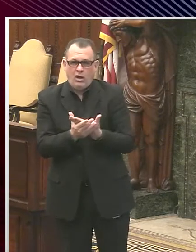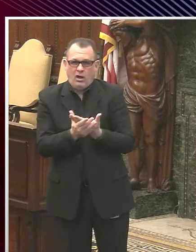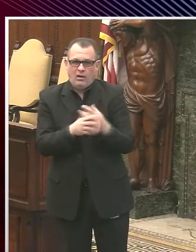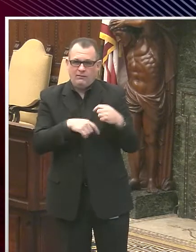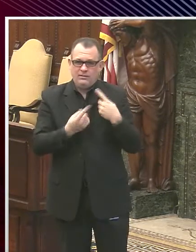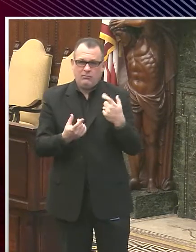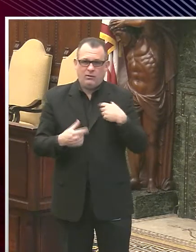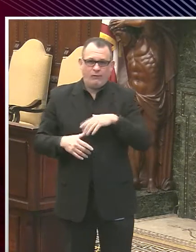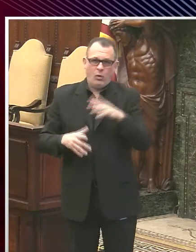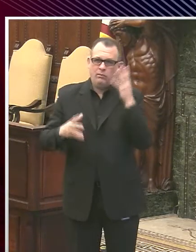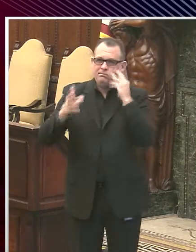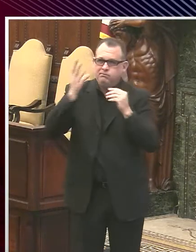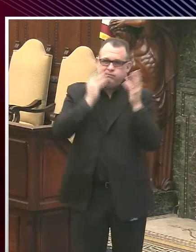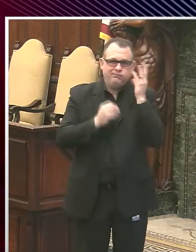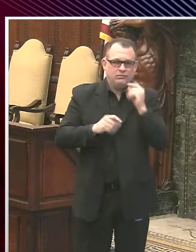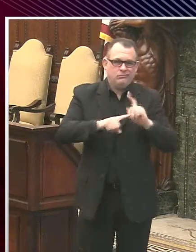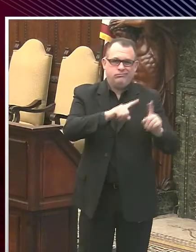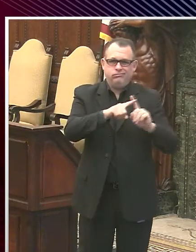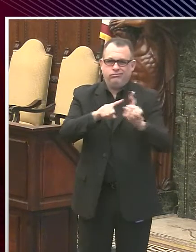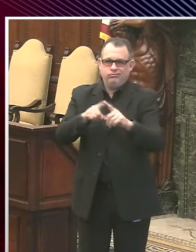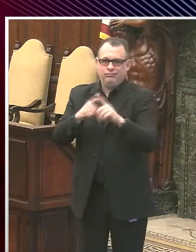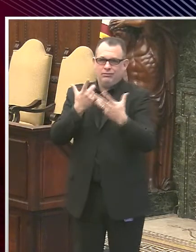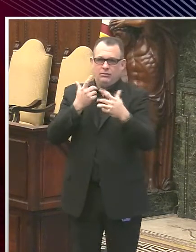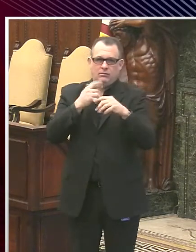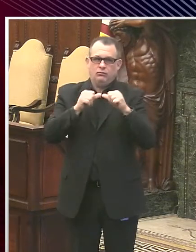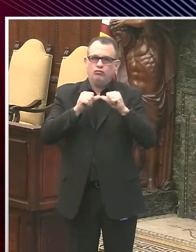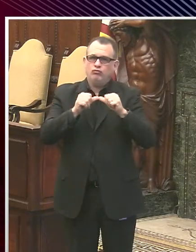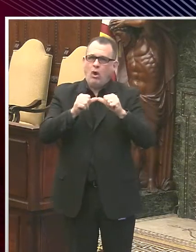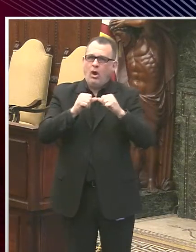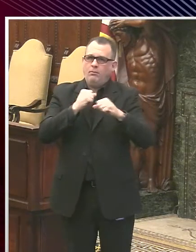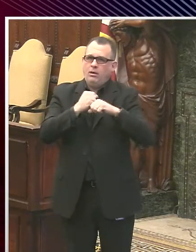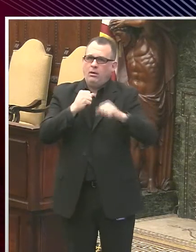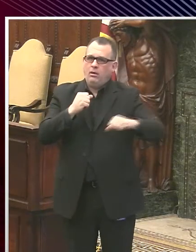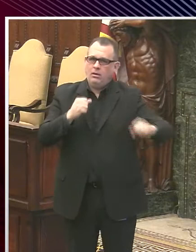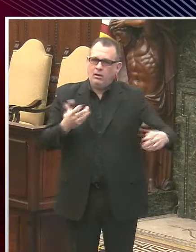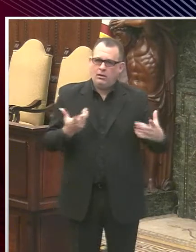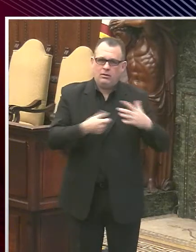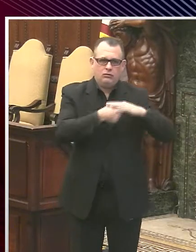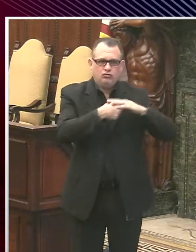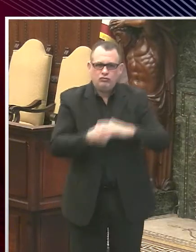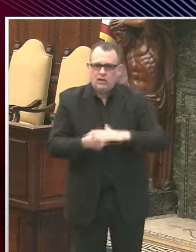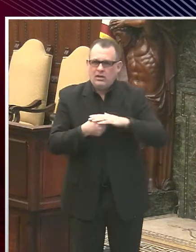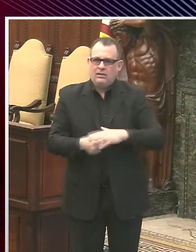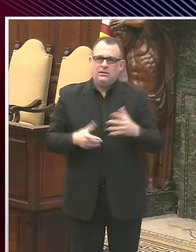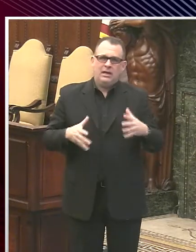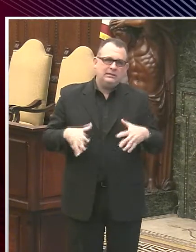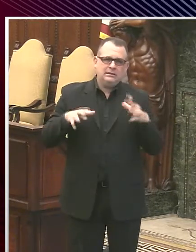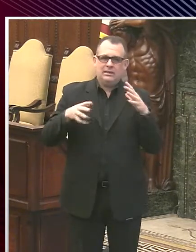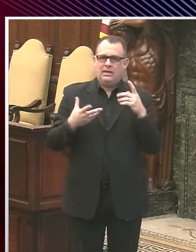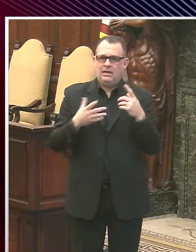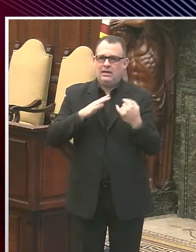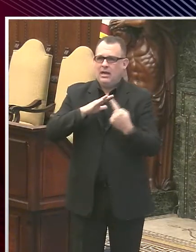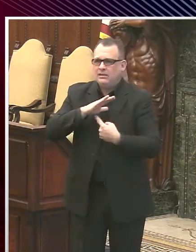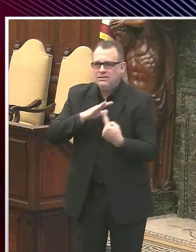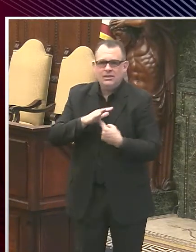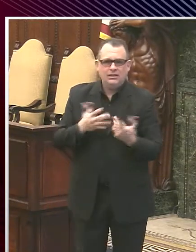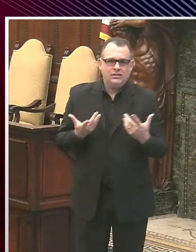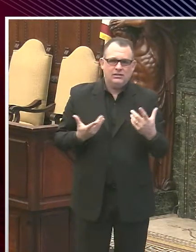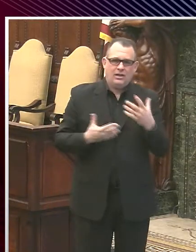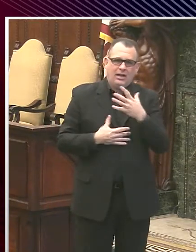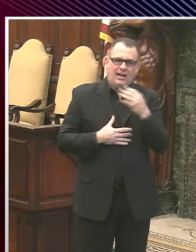have experienced a prolonged trauma of stress, anxiety, isolation, and